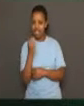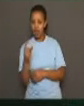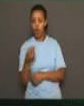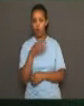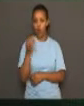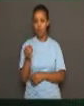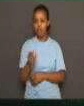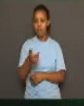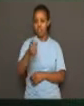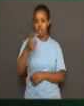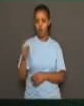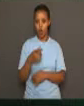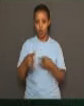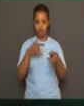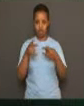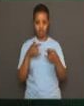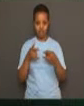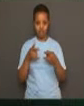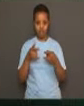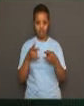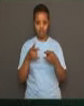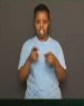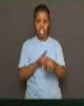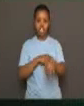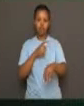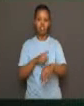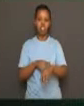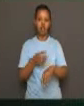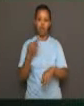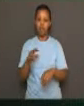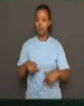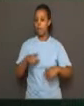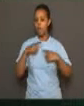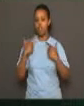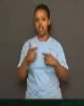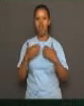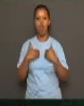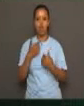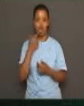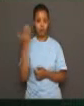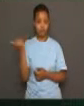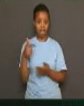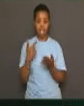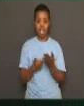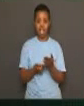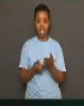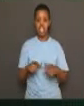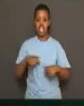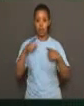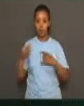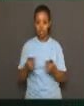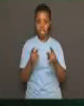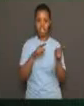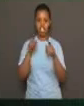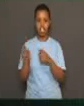members of the species that are more likely to survive. This method of surviving